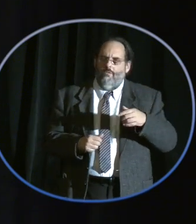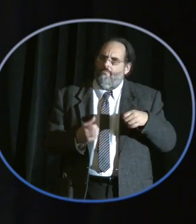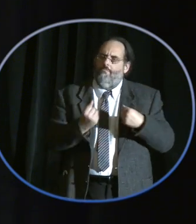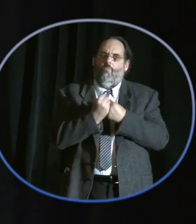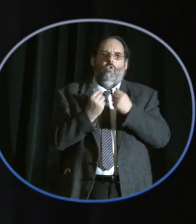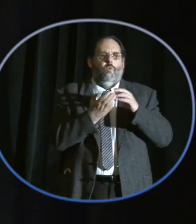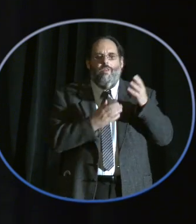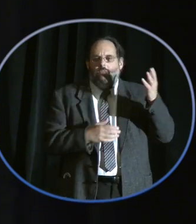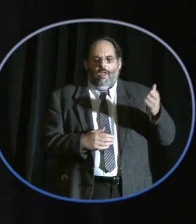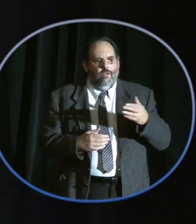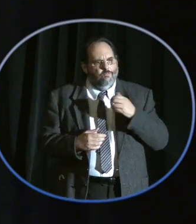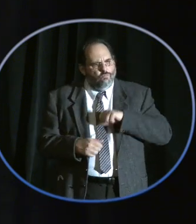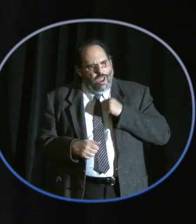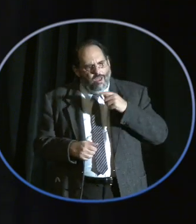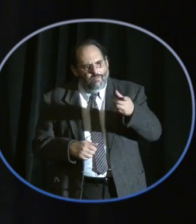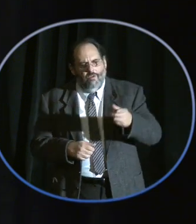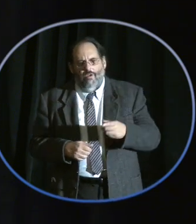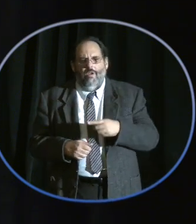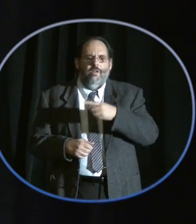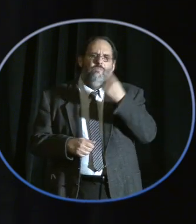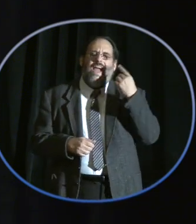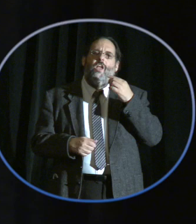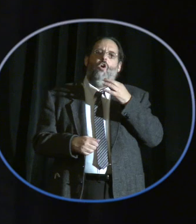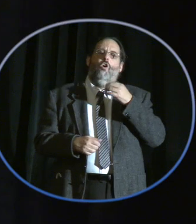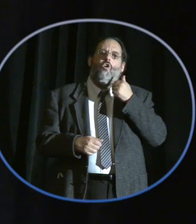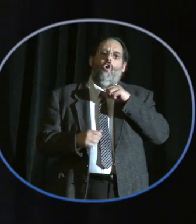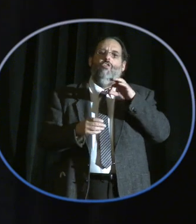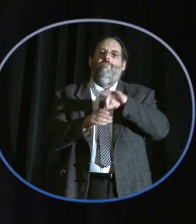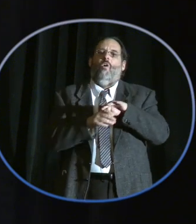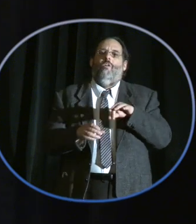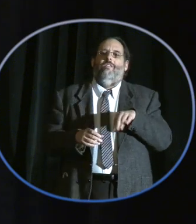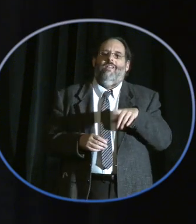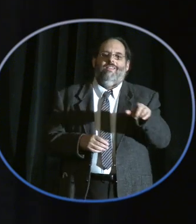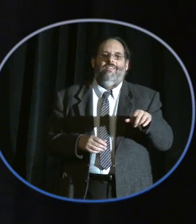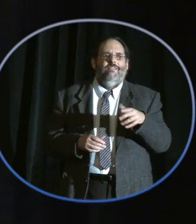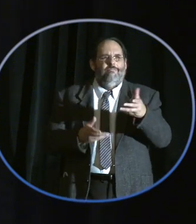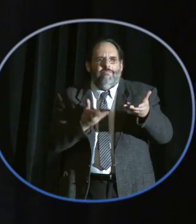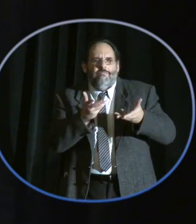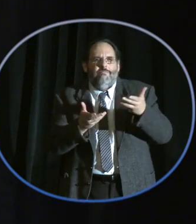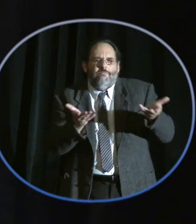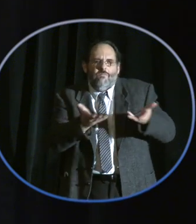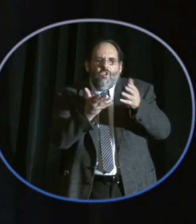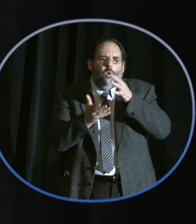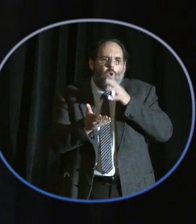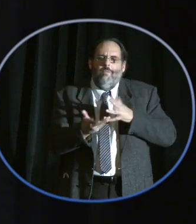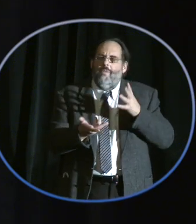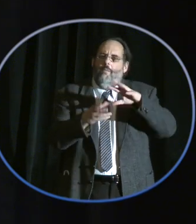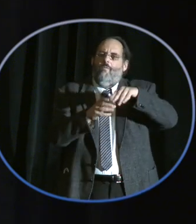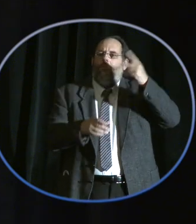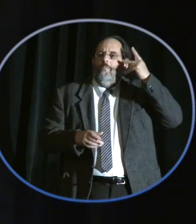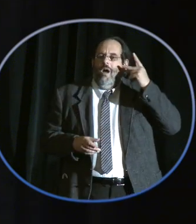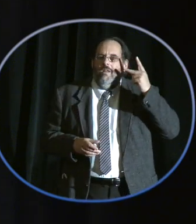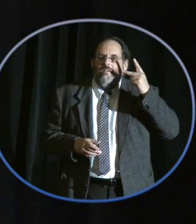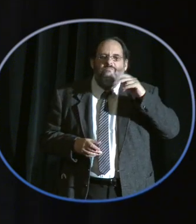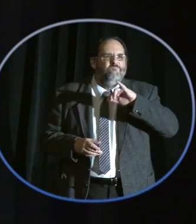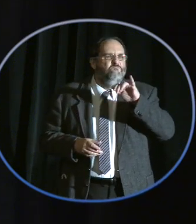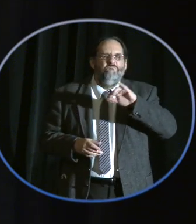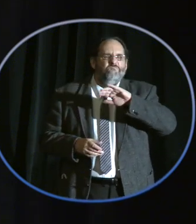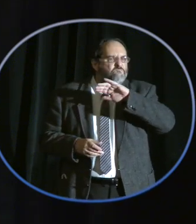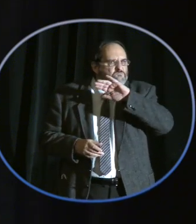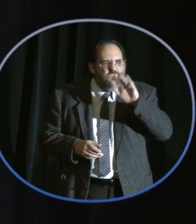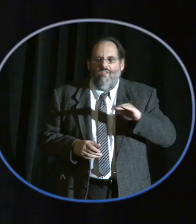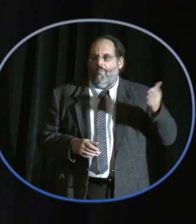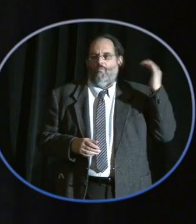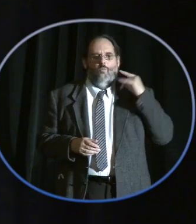am so proud of you. Black Girls Vote is engaging women in politics like never before.